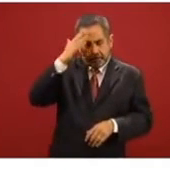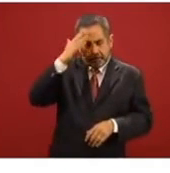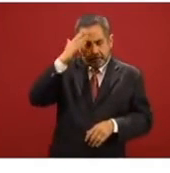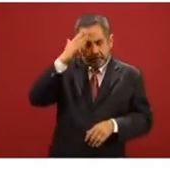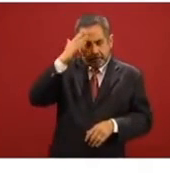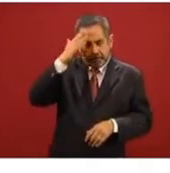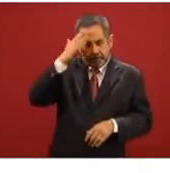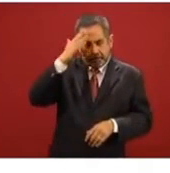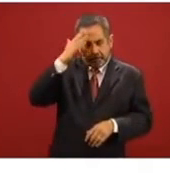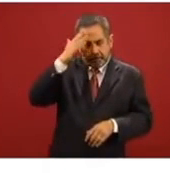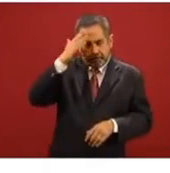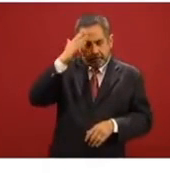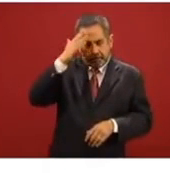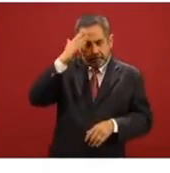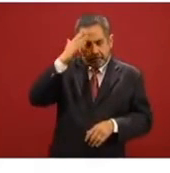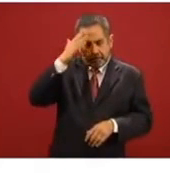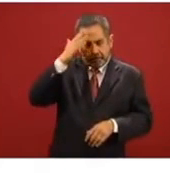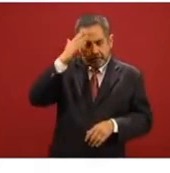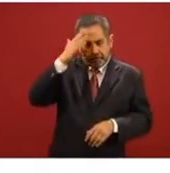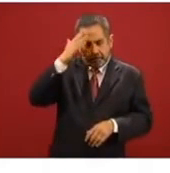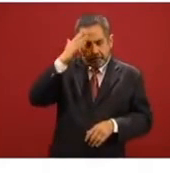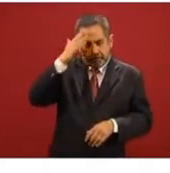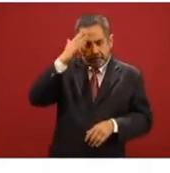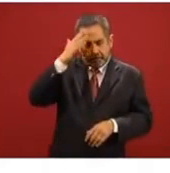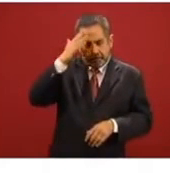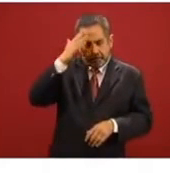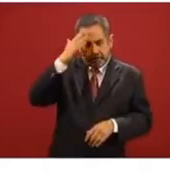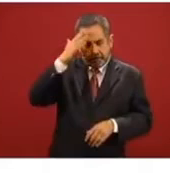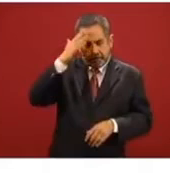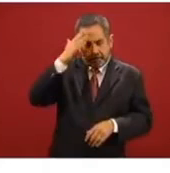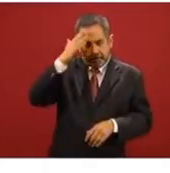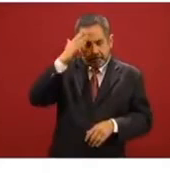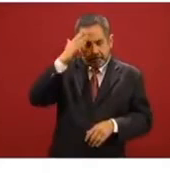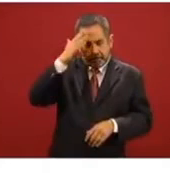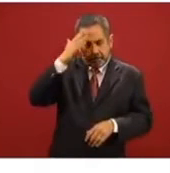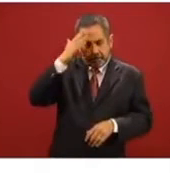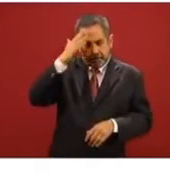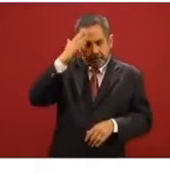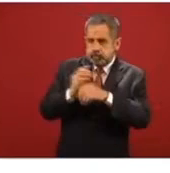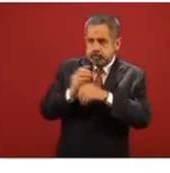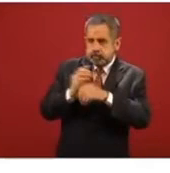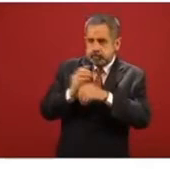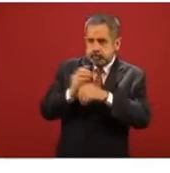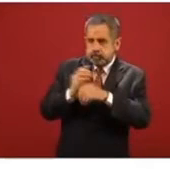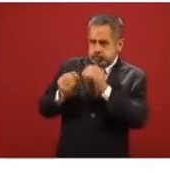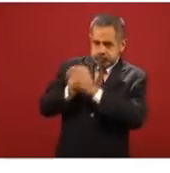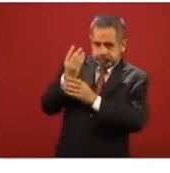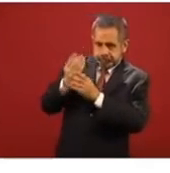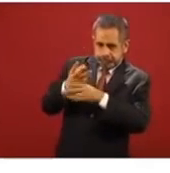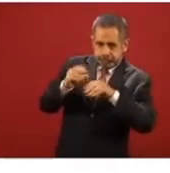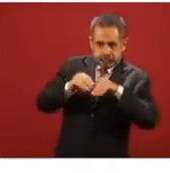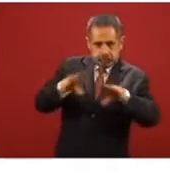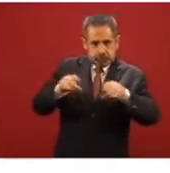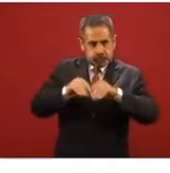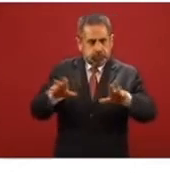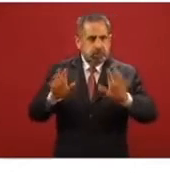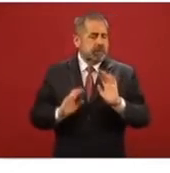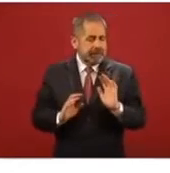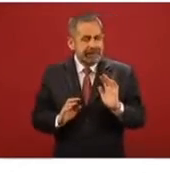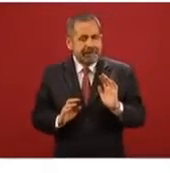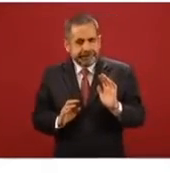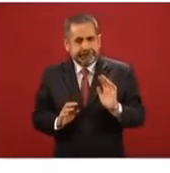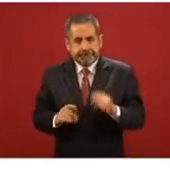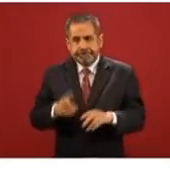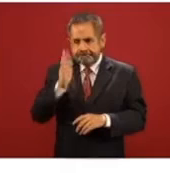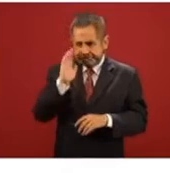And some of you have already seen this, but we do show this every day. Pero haber analizado